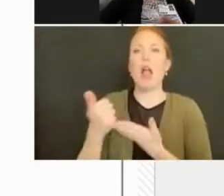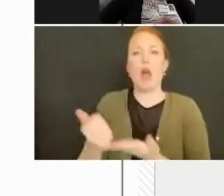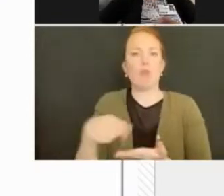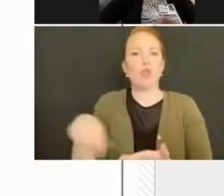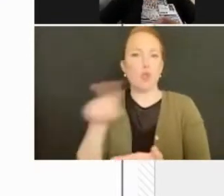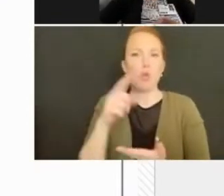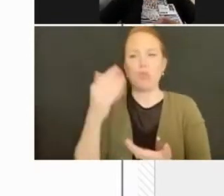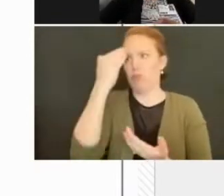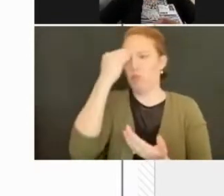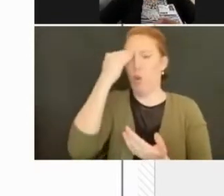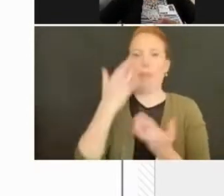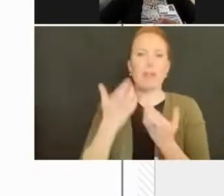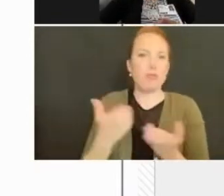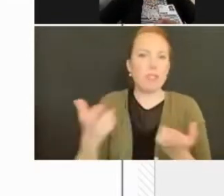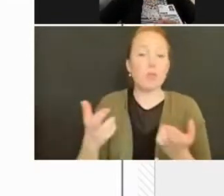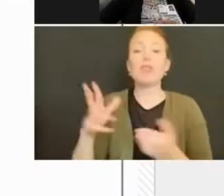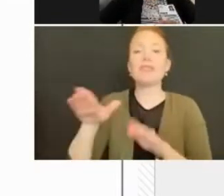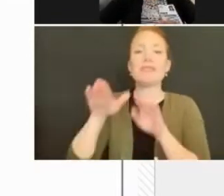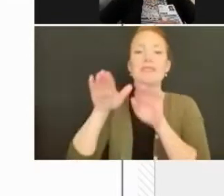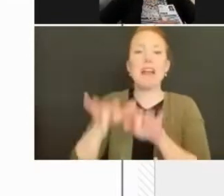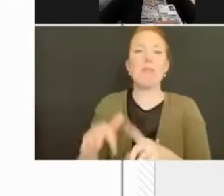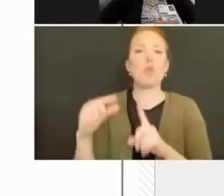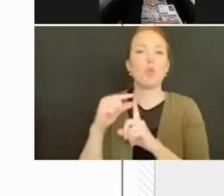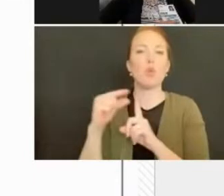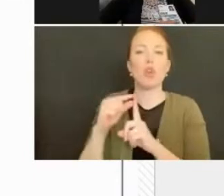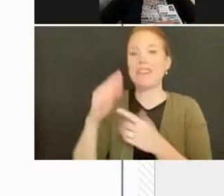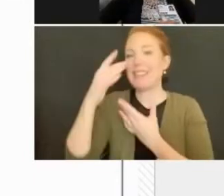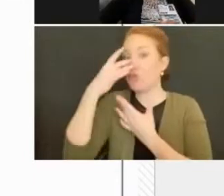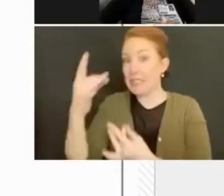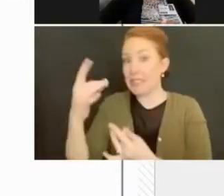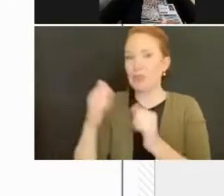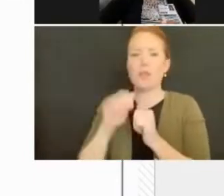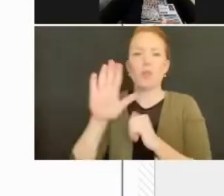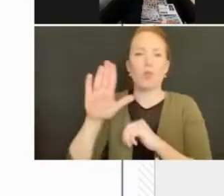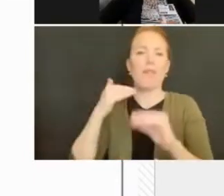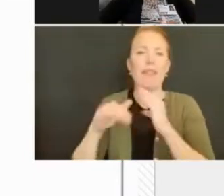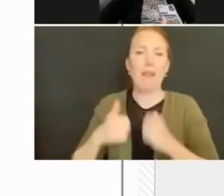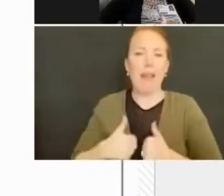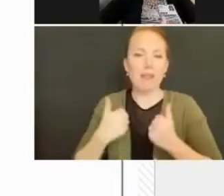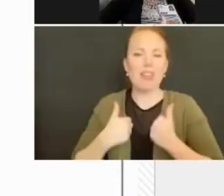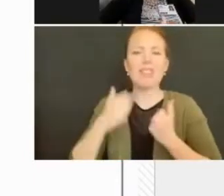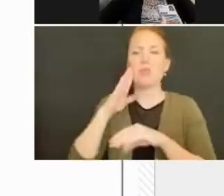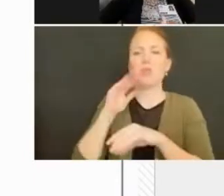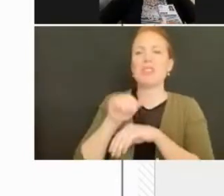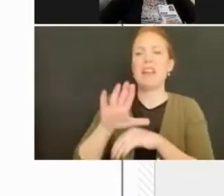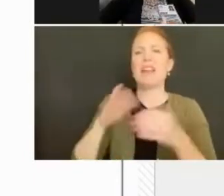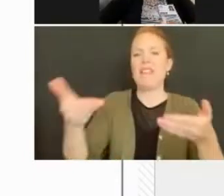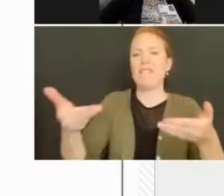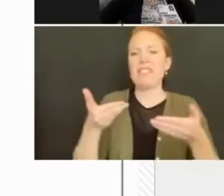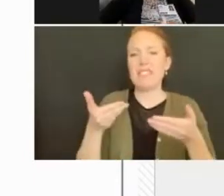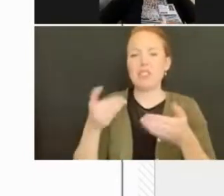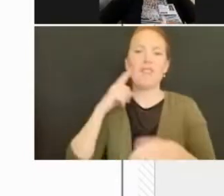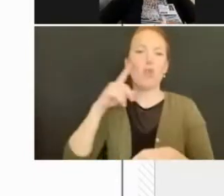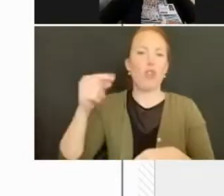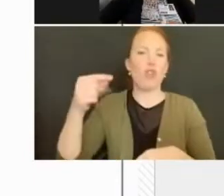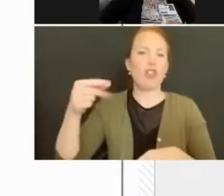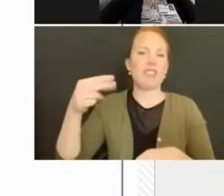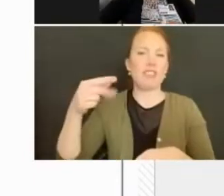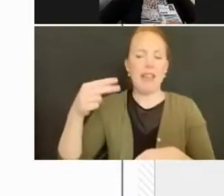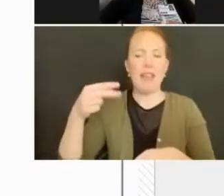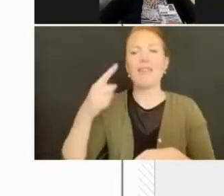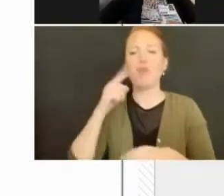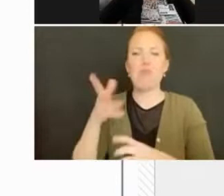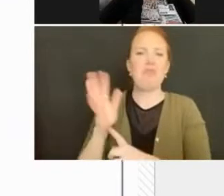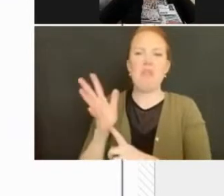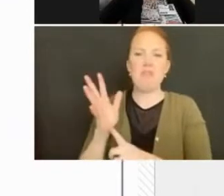the word interested and your email address, and we will send you an invitation for Thursday on your calendar for 5 minutes. And if the time